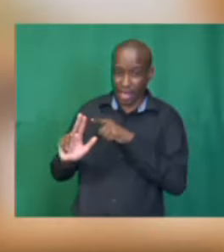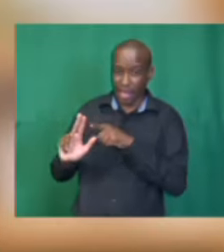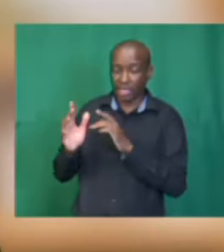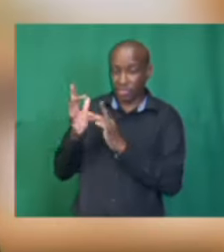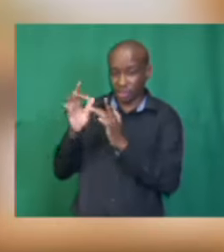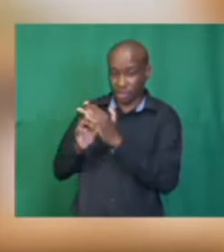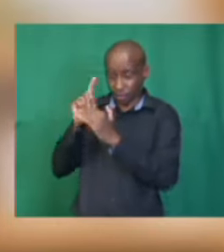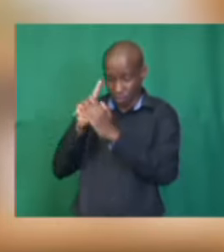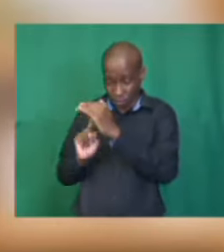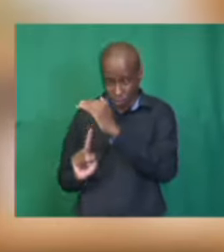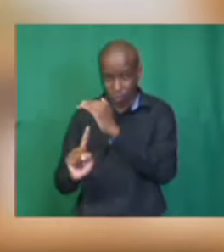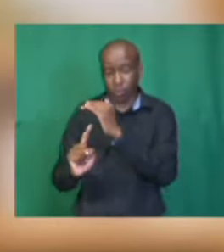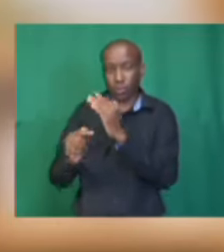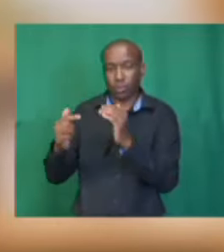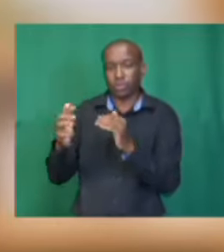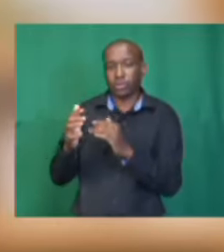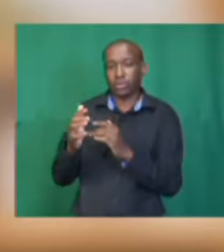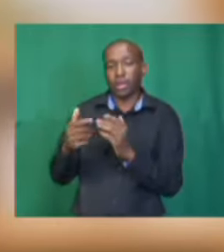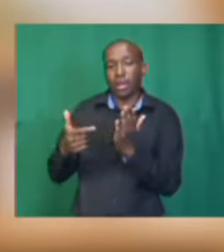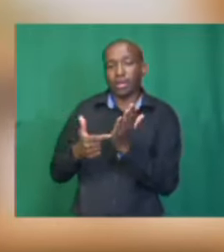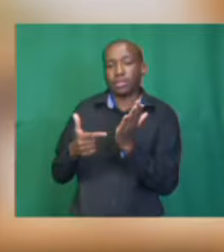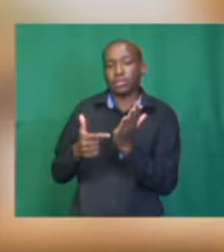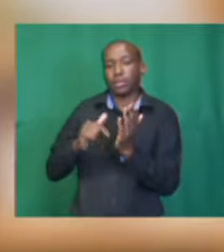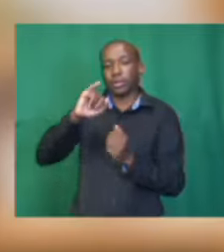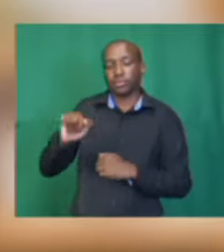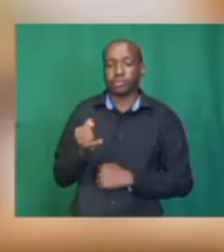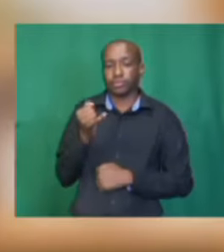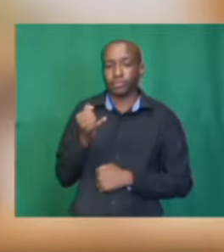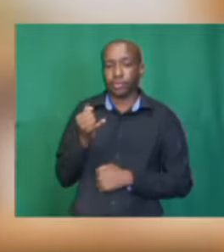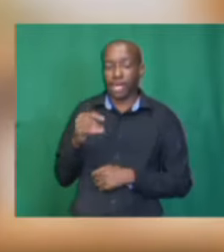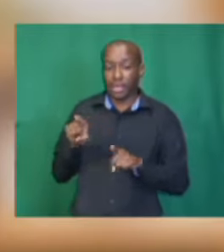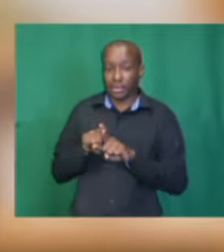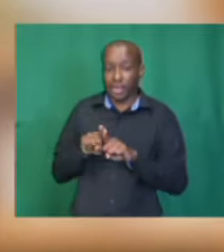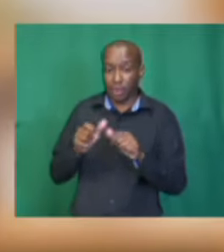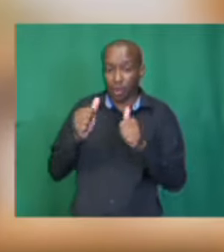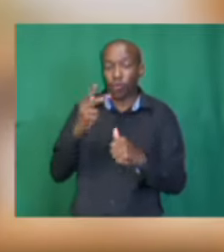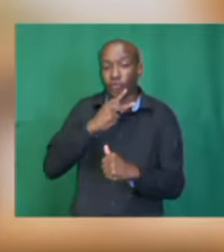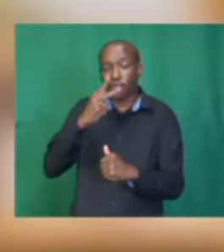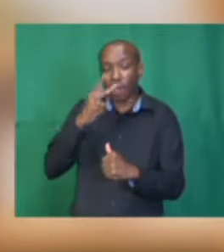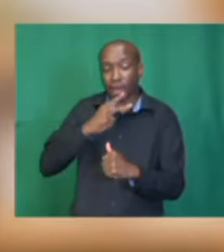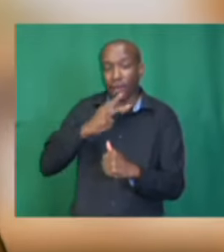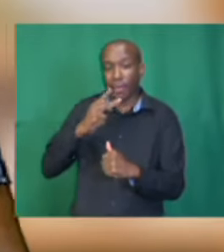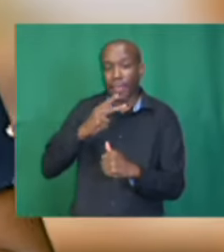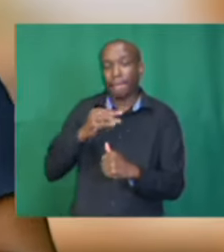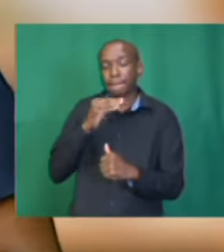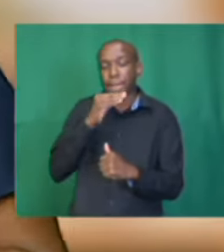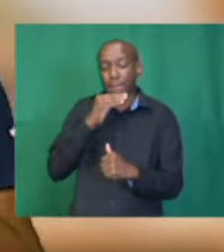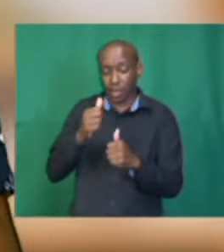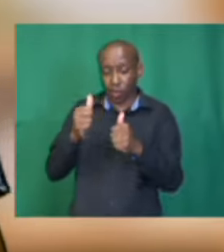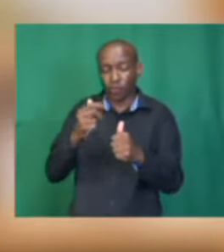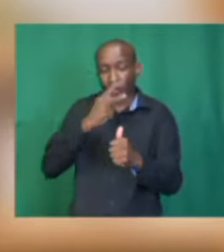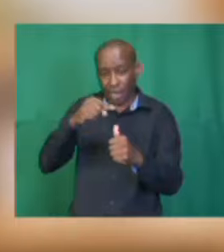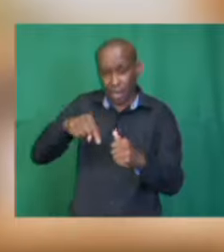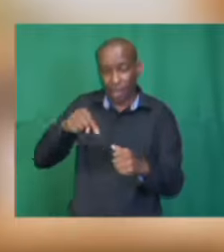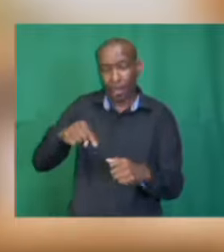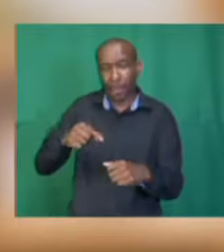Jerusalem riding on a colt. As we are approaching Good Friday, the coming Friday, it's supposed to be Good Friday. That's